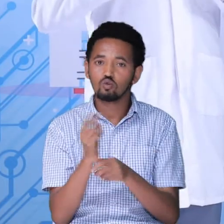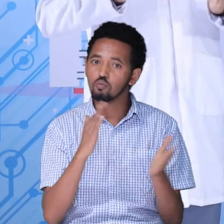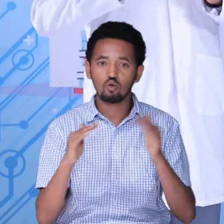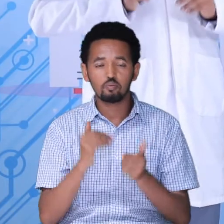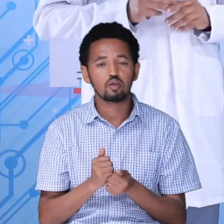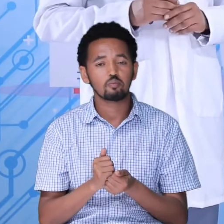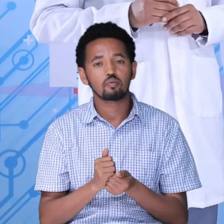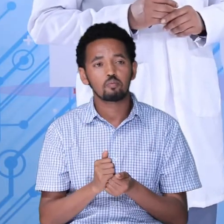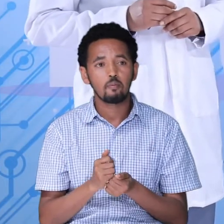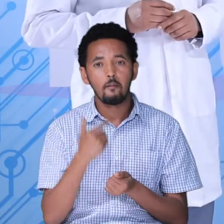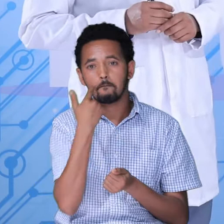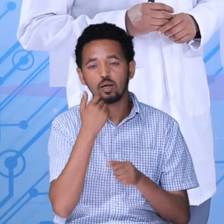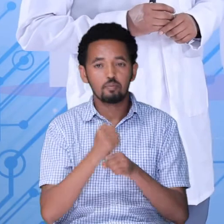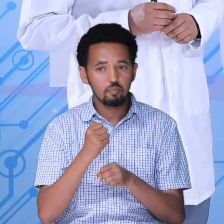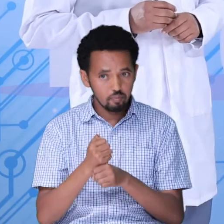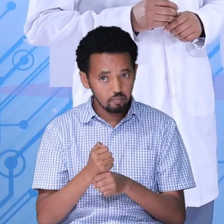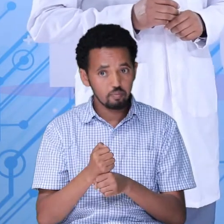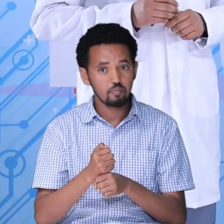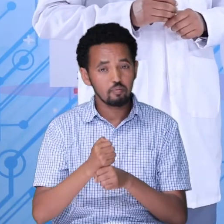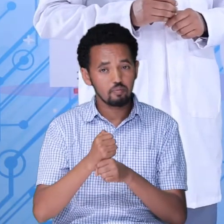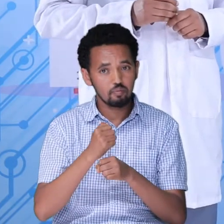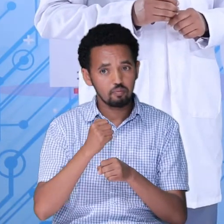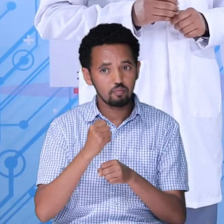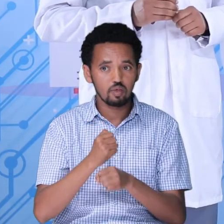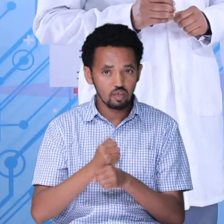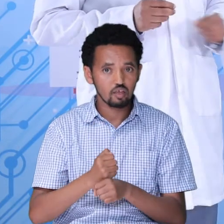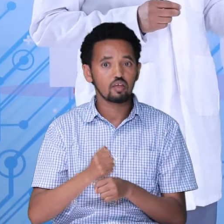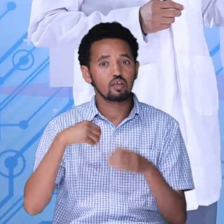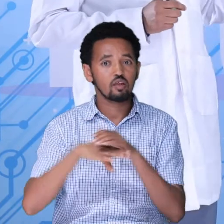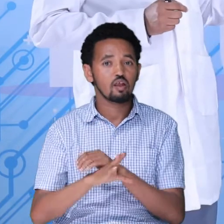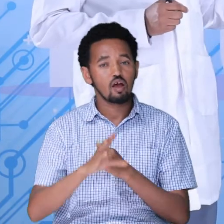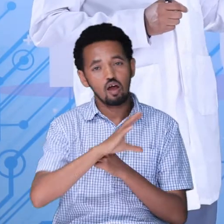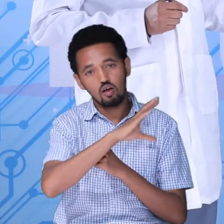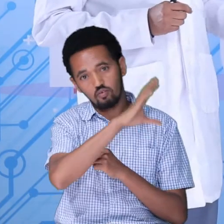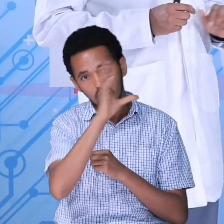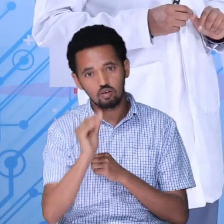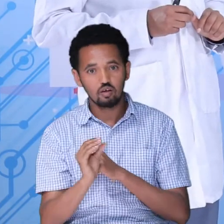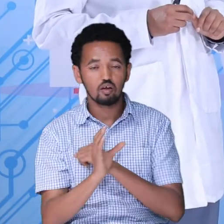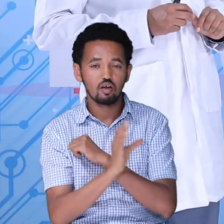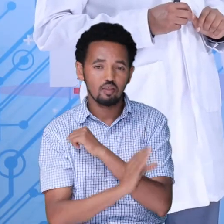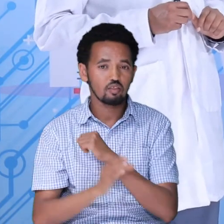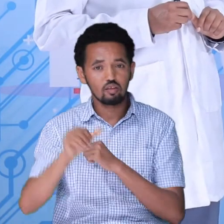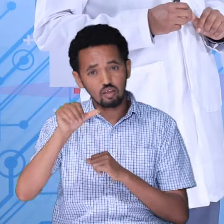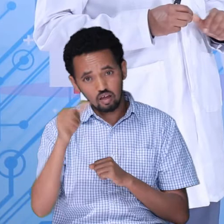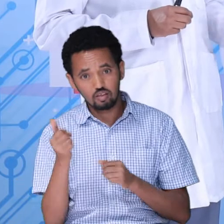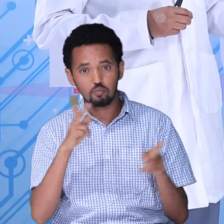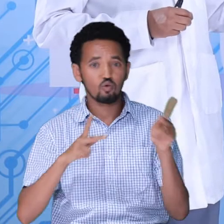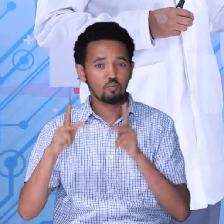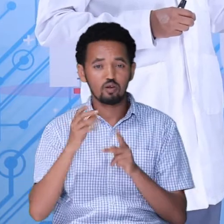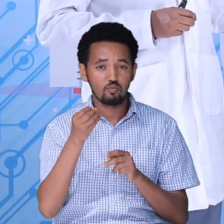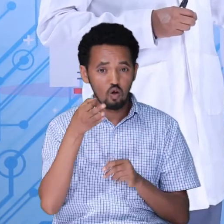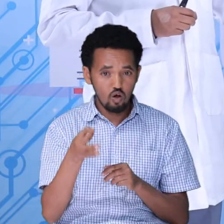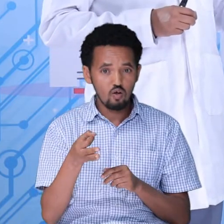as man-made problem in the African country. The other problem of